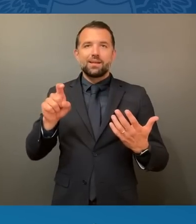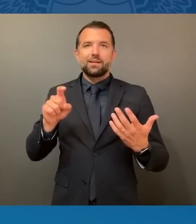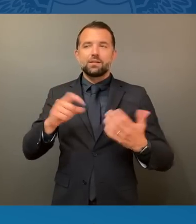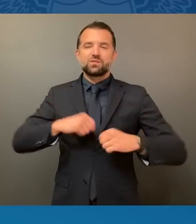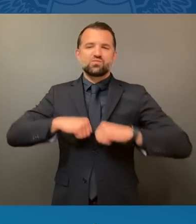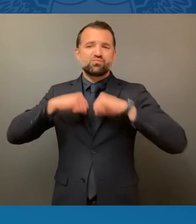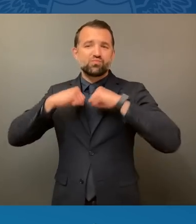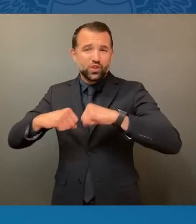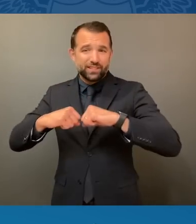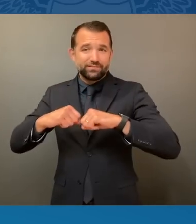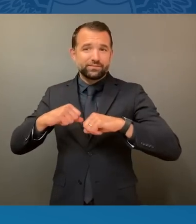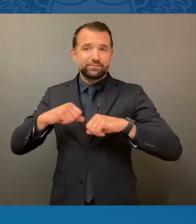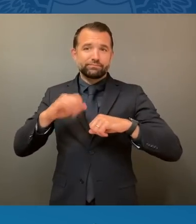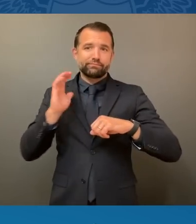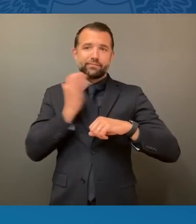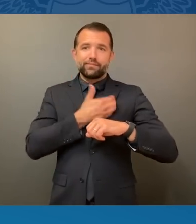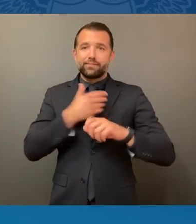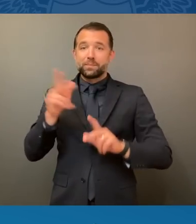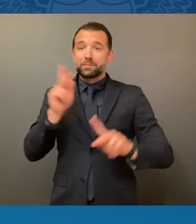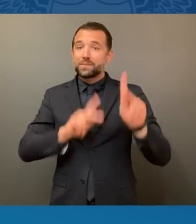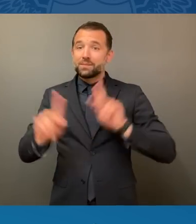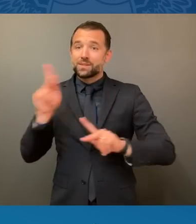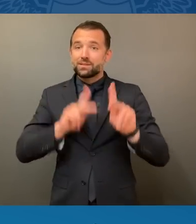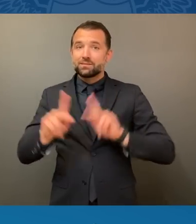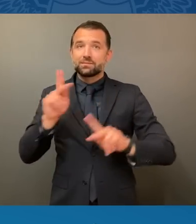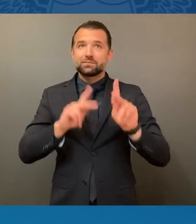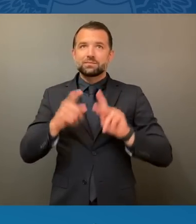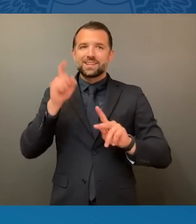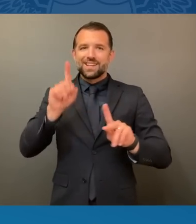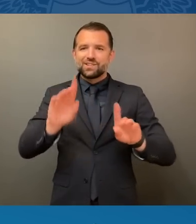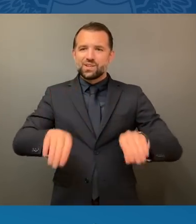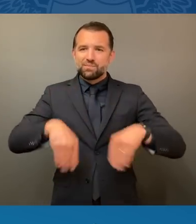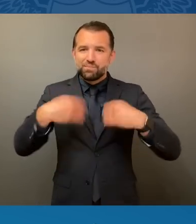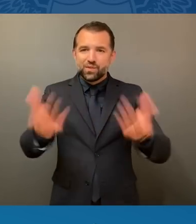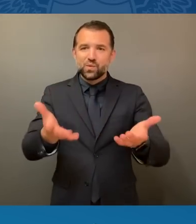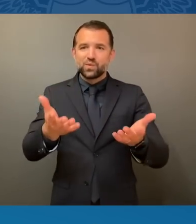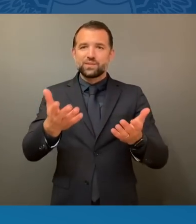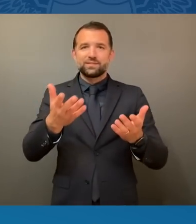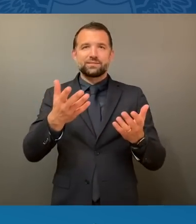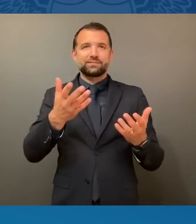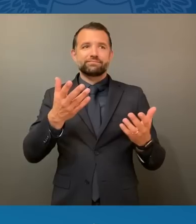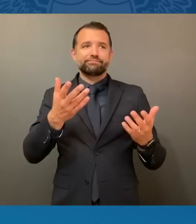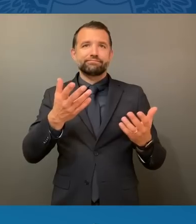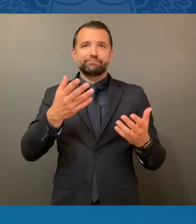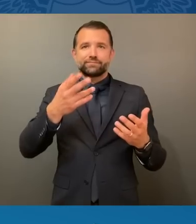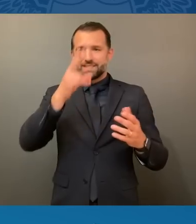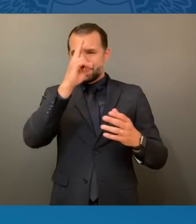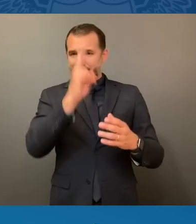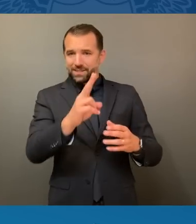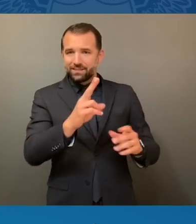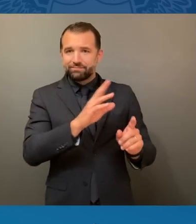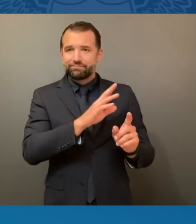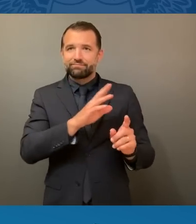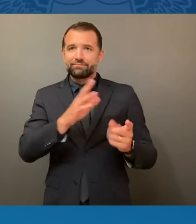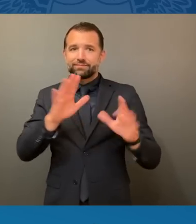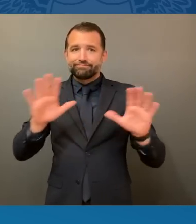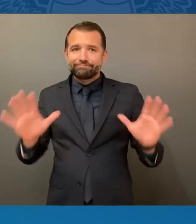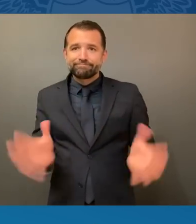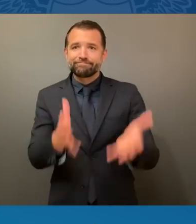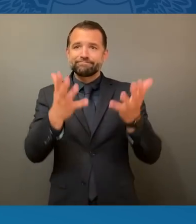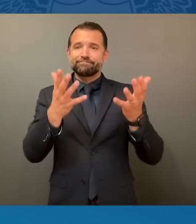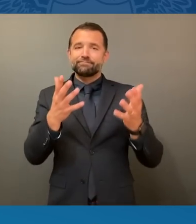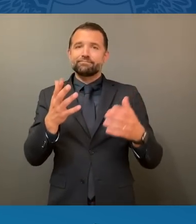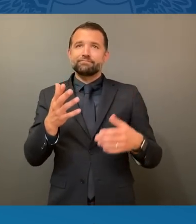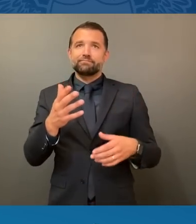and give people a sense of dignity and uplift them. And so the majority of my career